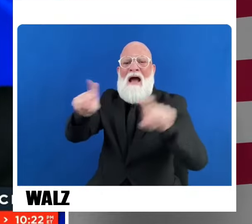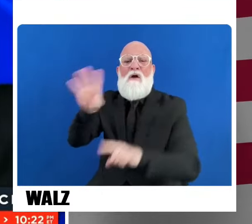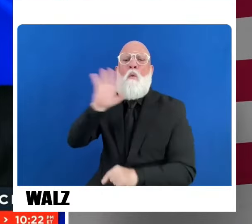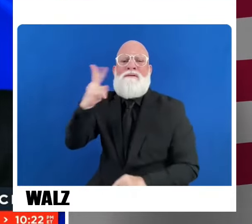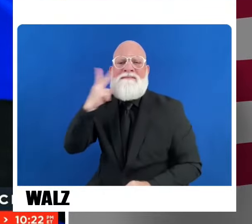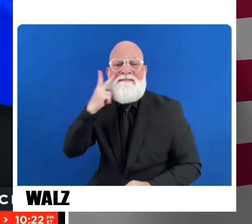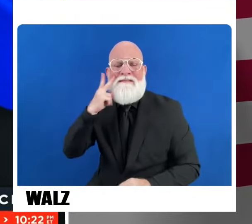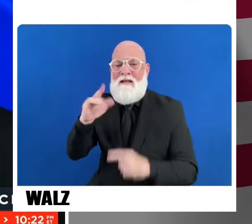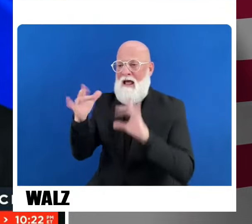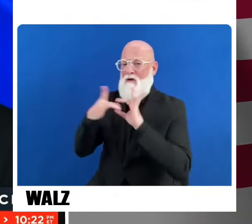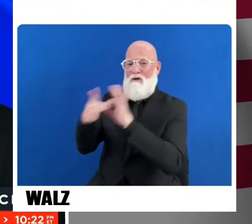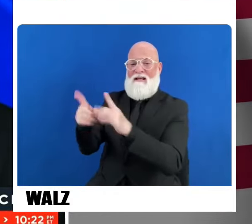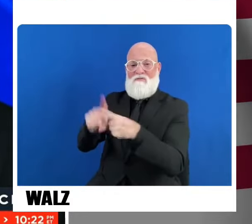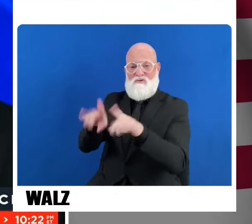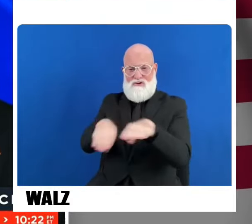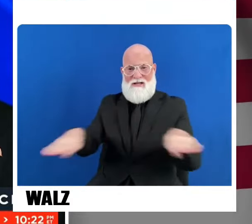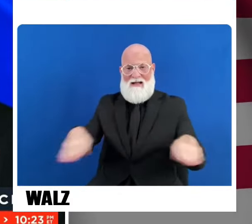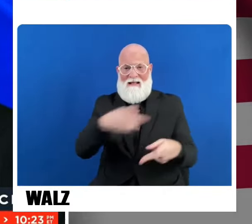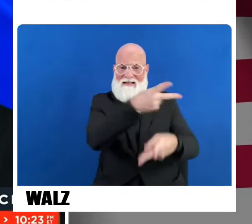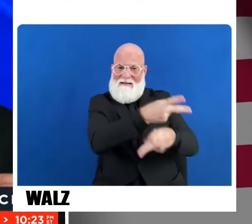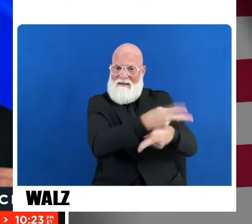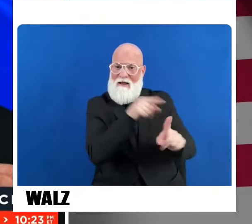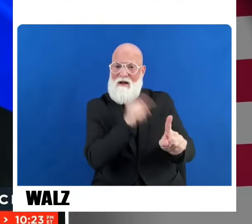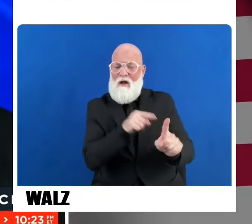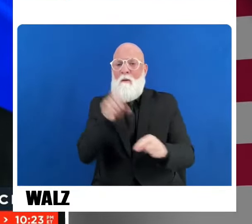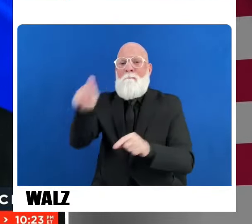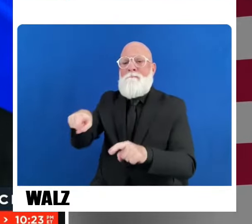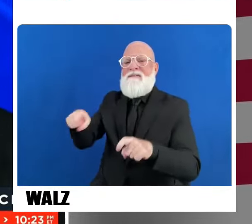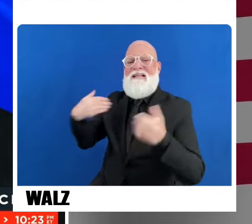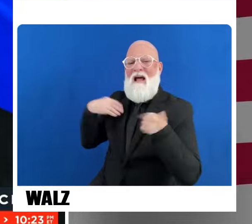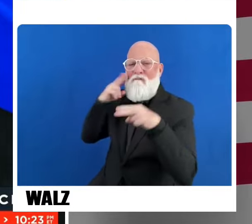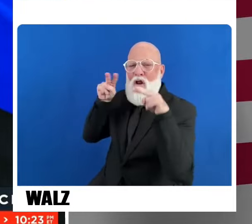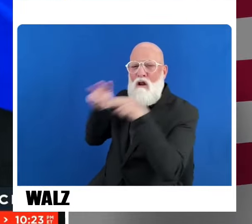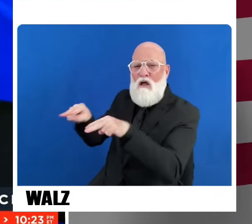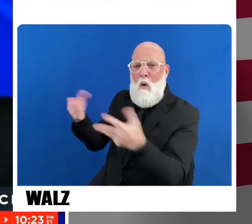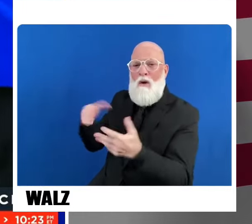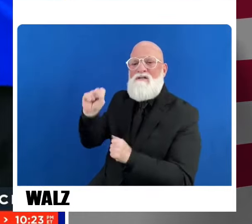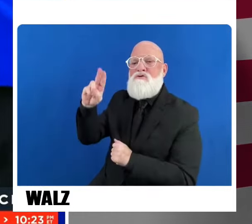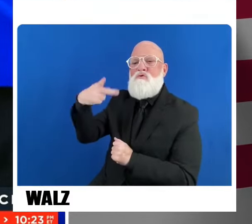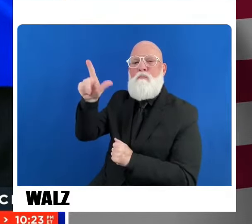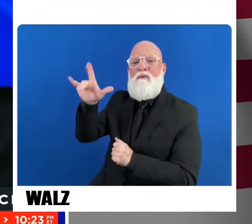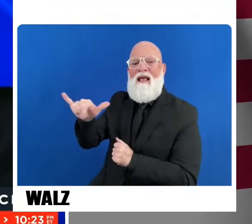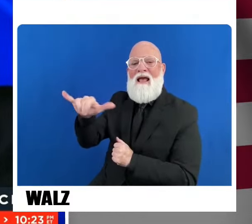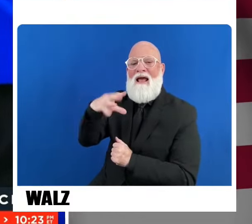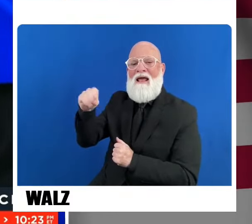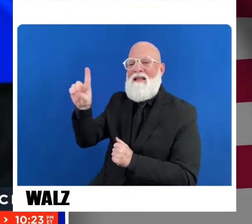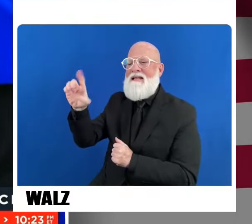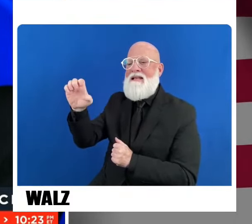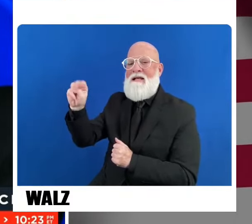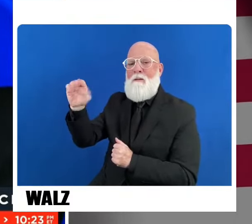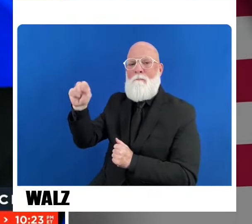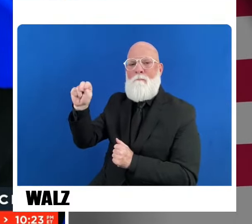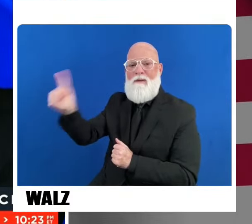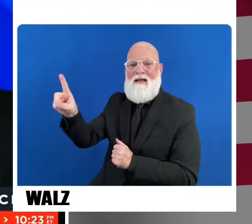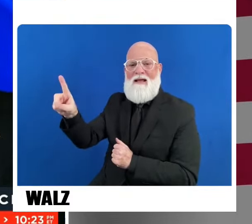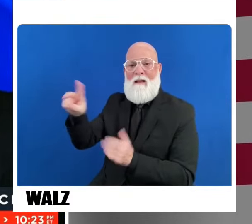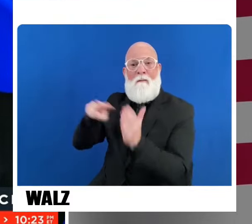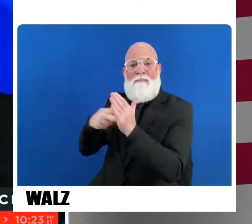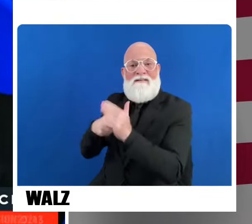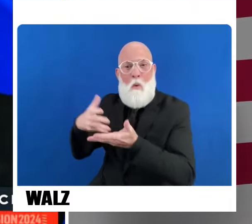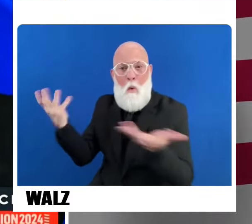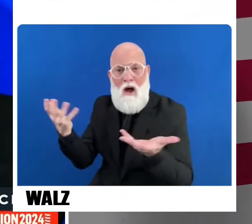take it at both the supply and the demand side. You can't expect the most important people in our lives to take care of our children or our parents